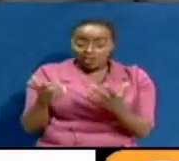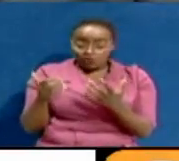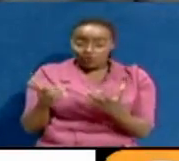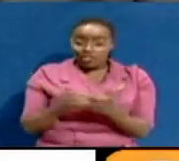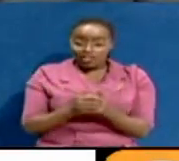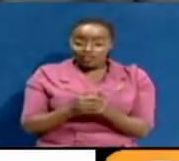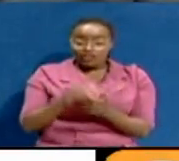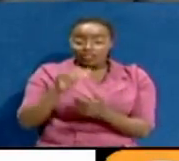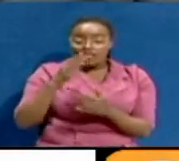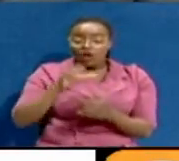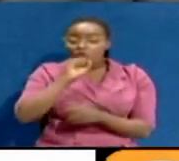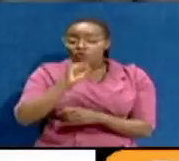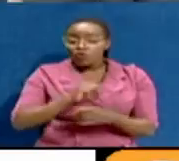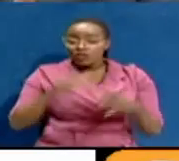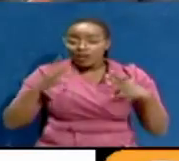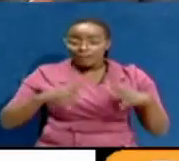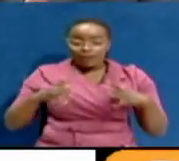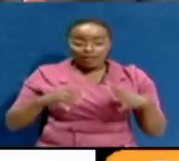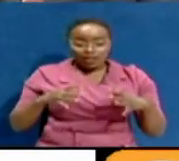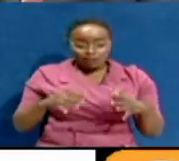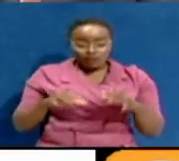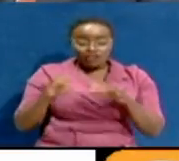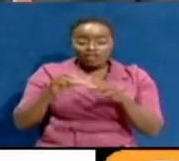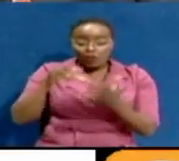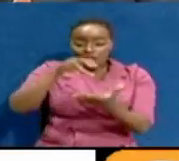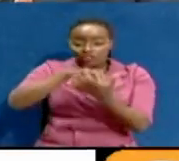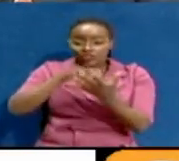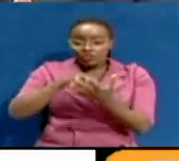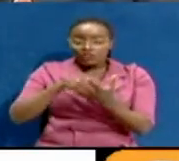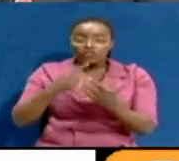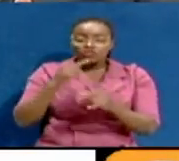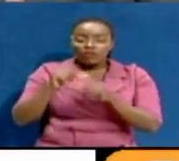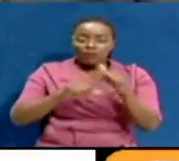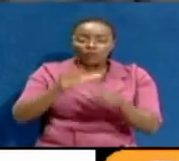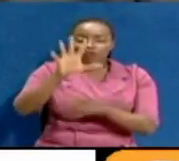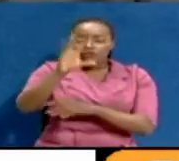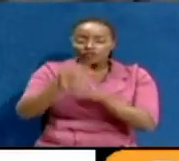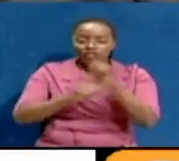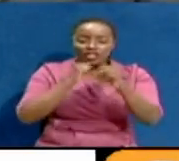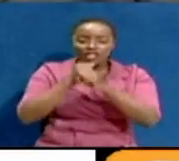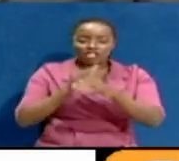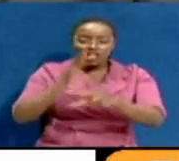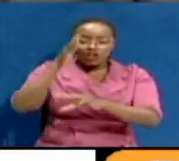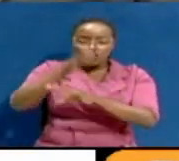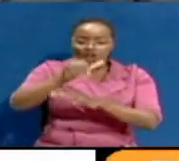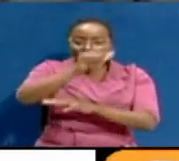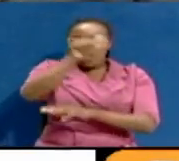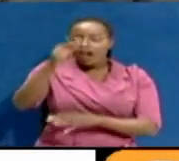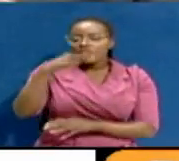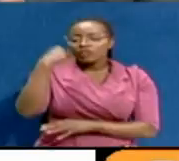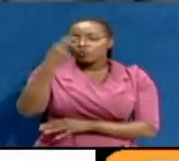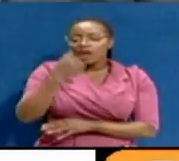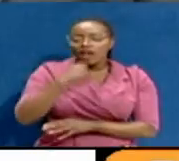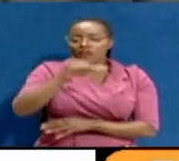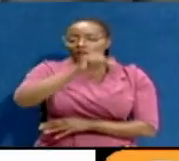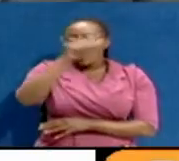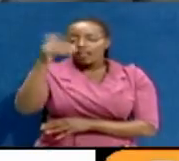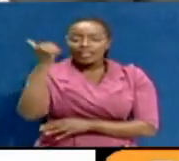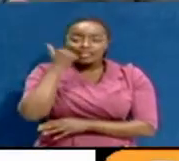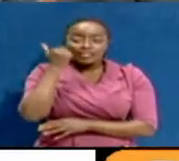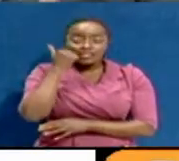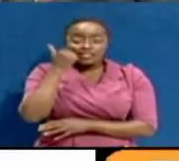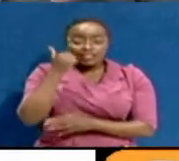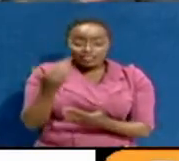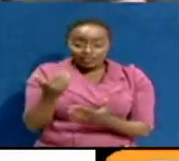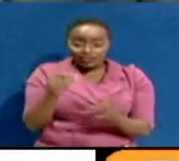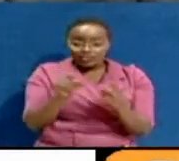are elderly. So in our setup, we talk about 50 plus, and then those who have other underlying conditions